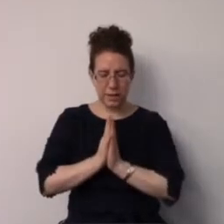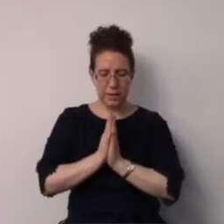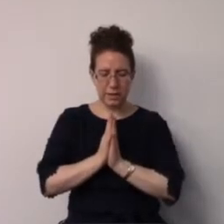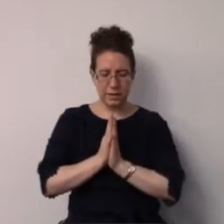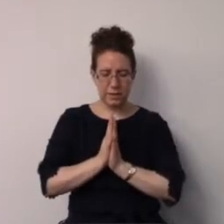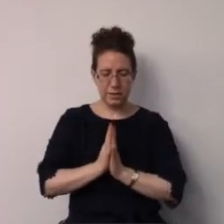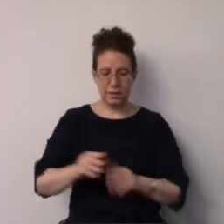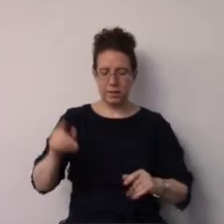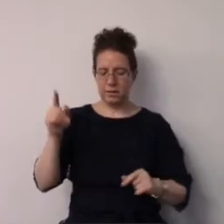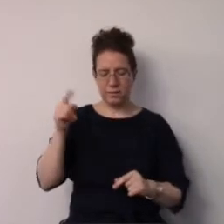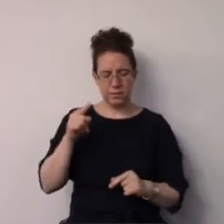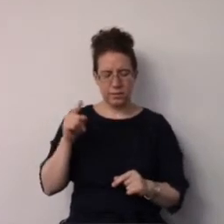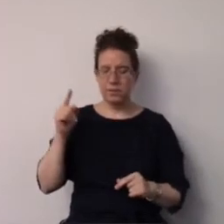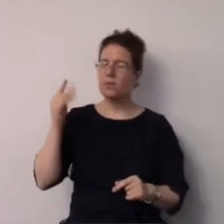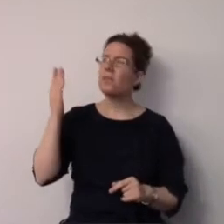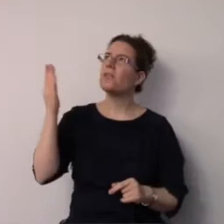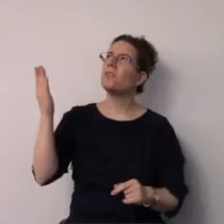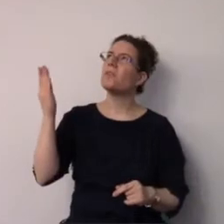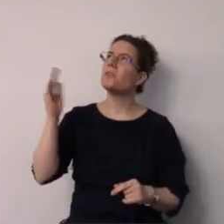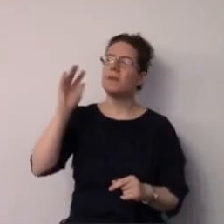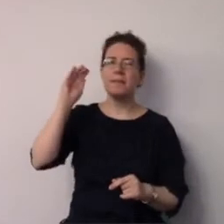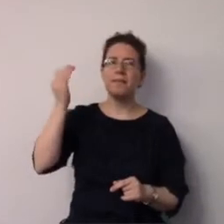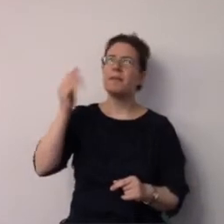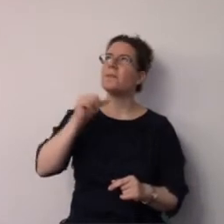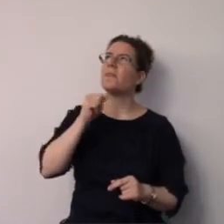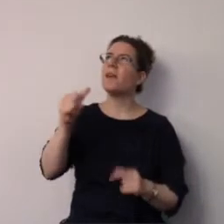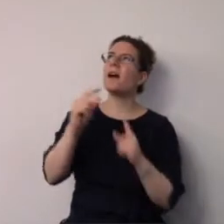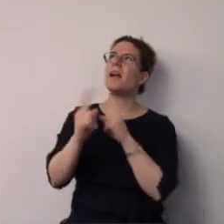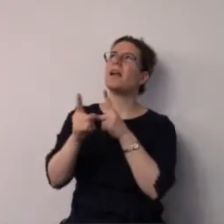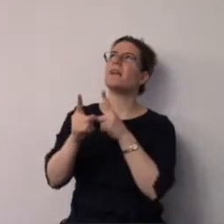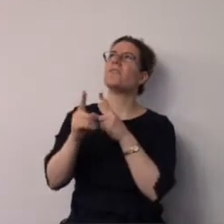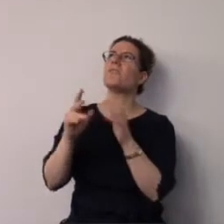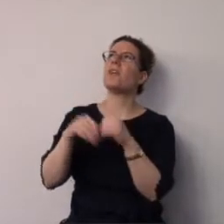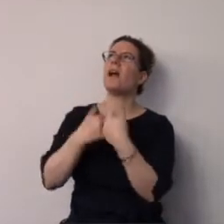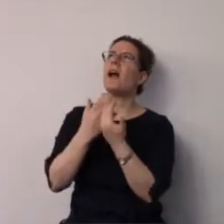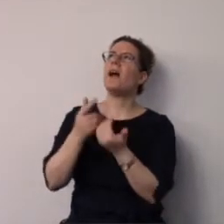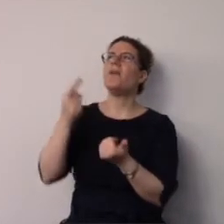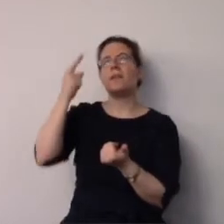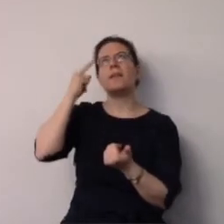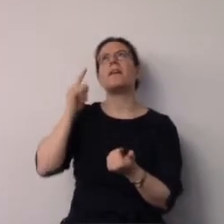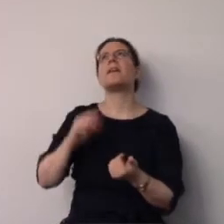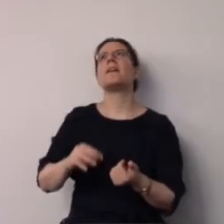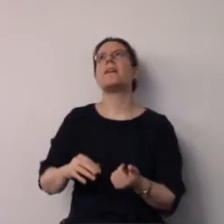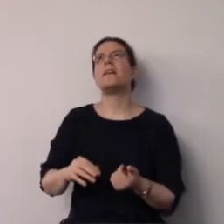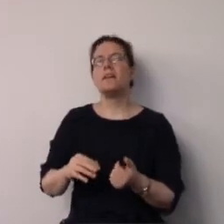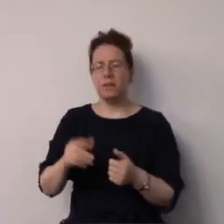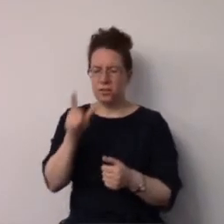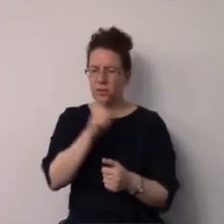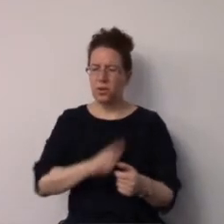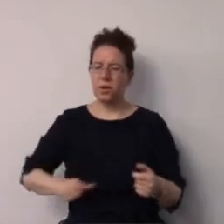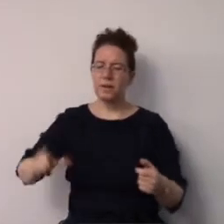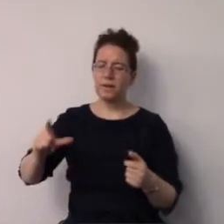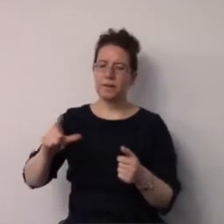getting ourselves in the right place and in the right position. It's about